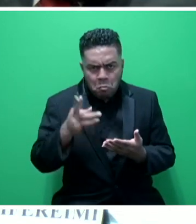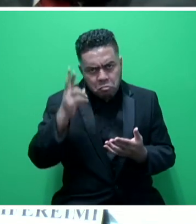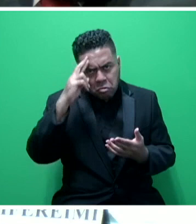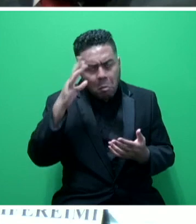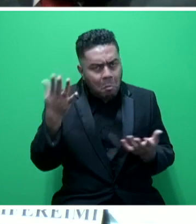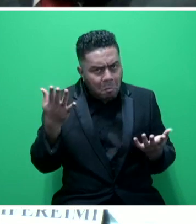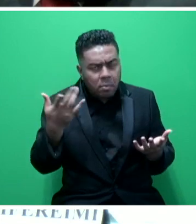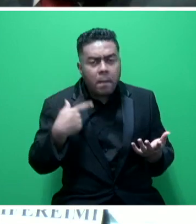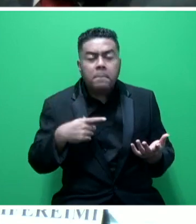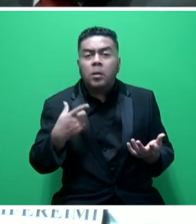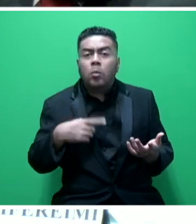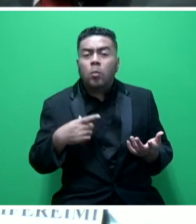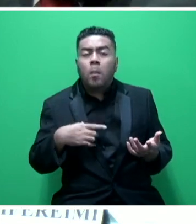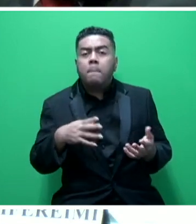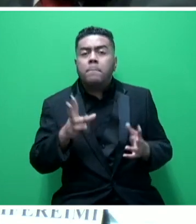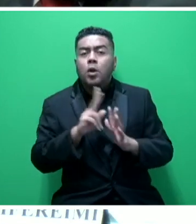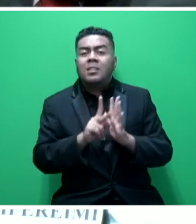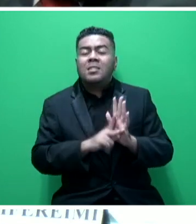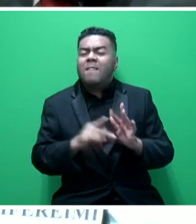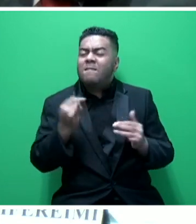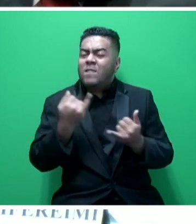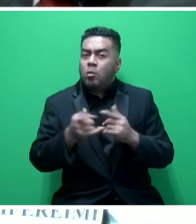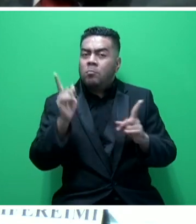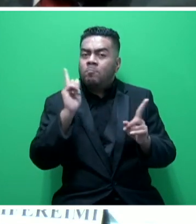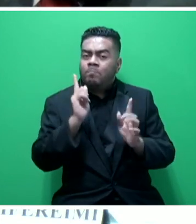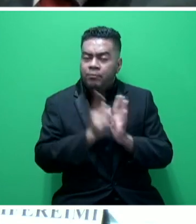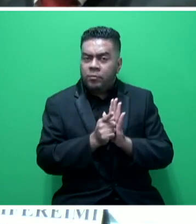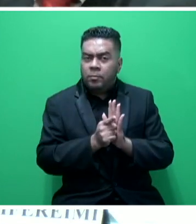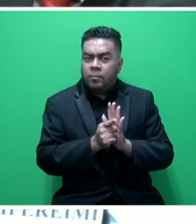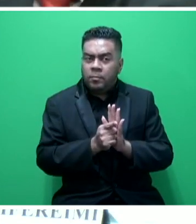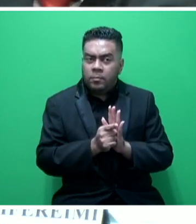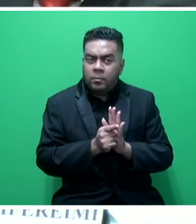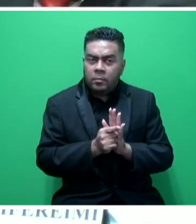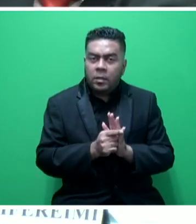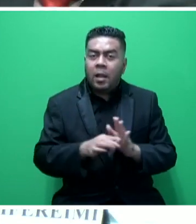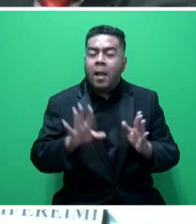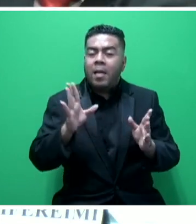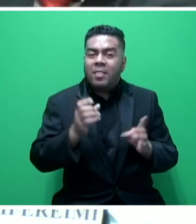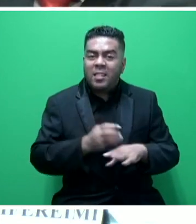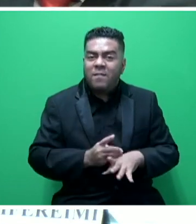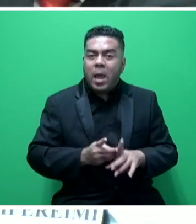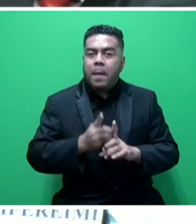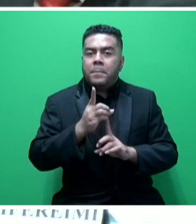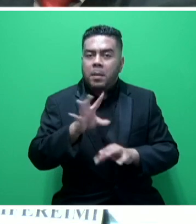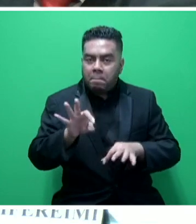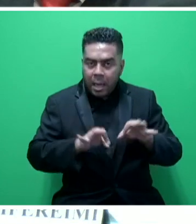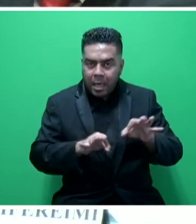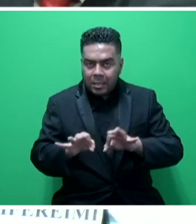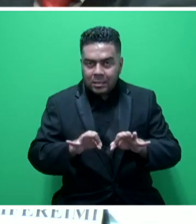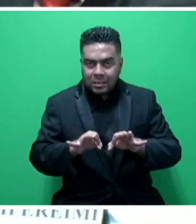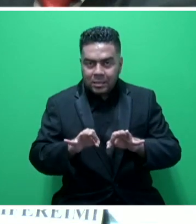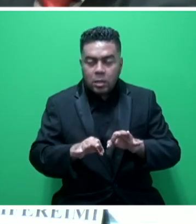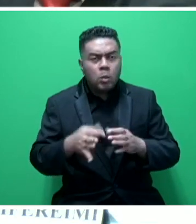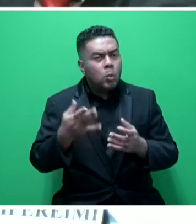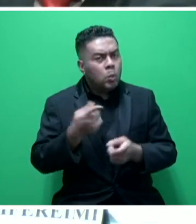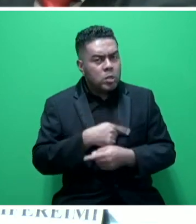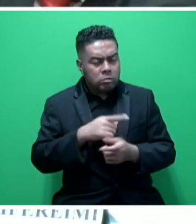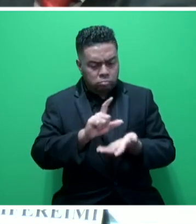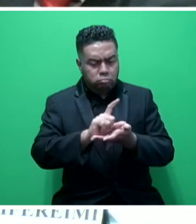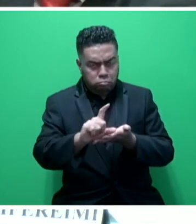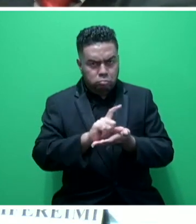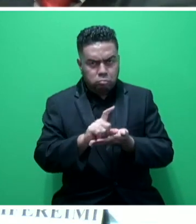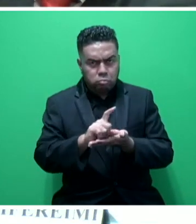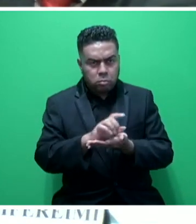policies, very quickly, let's just look at government's development plan. It still clearly